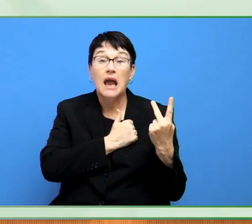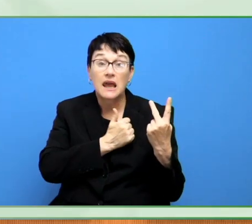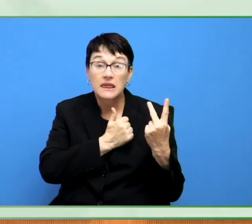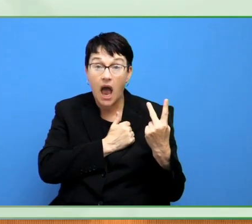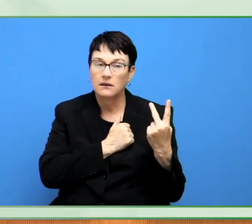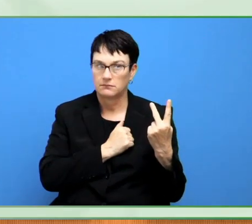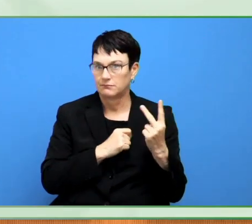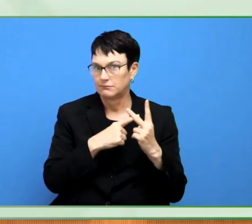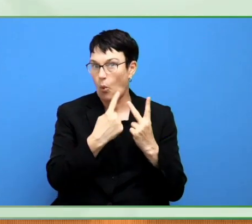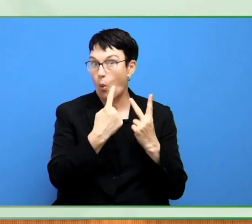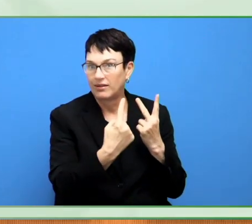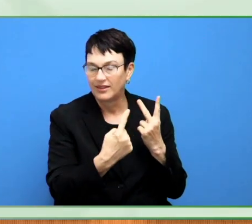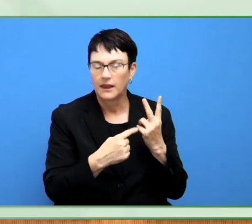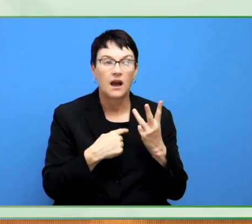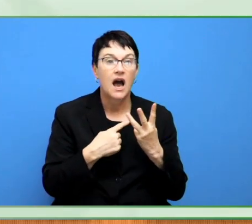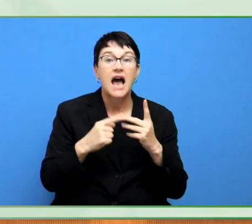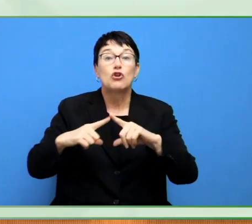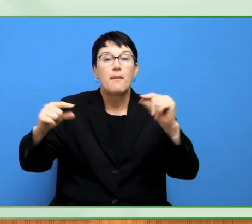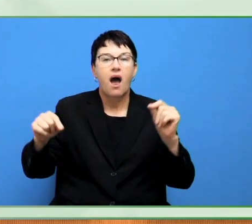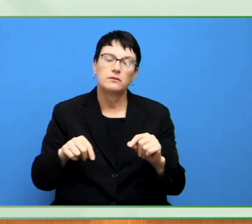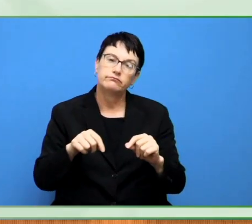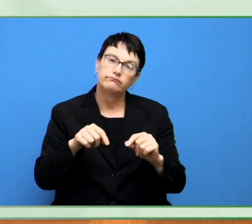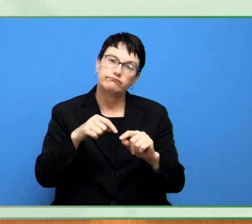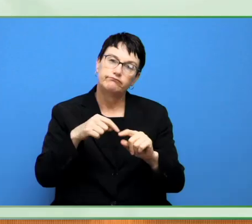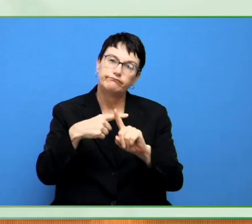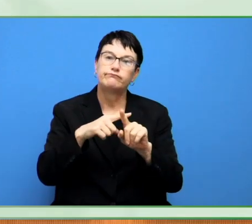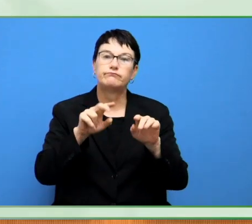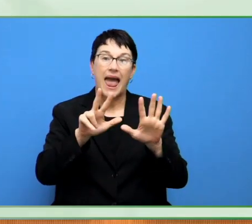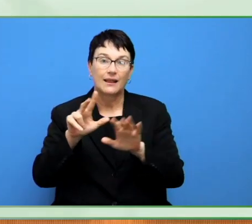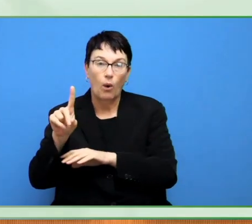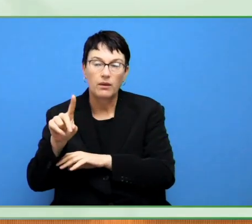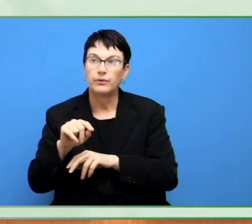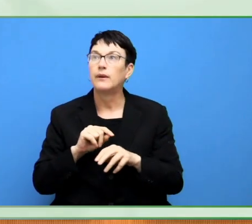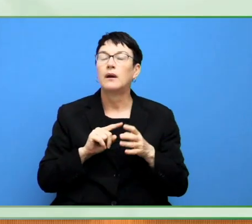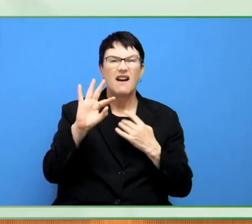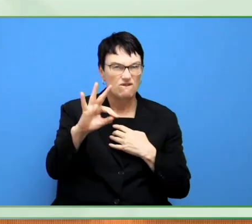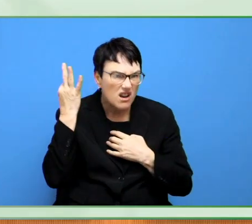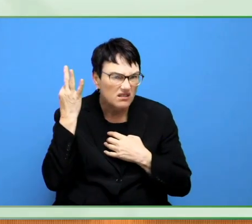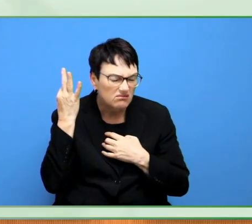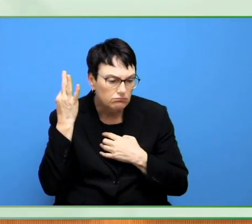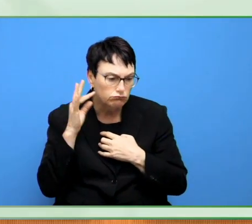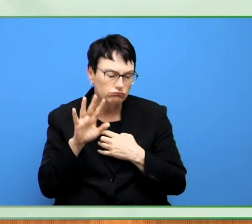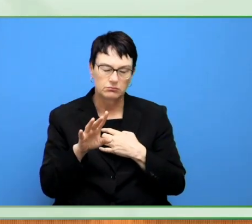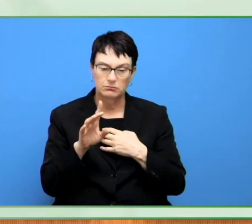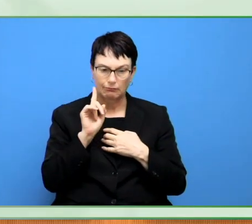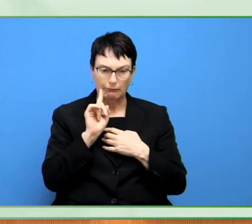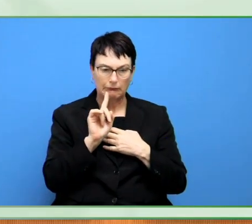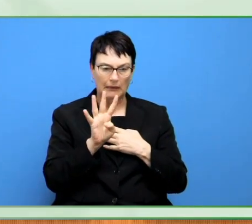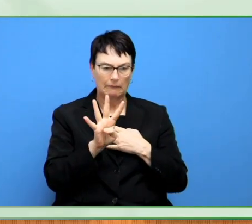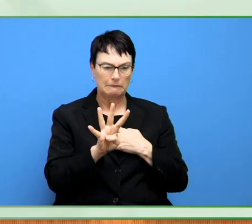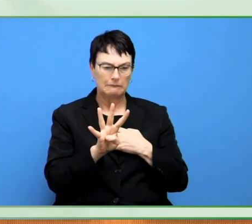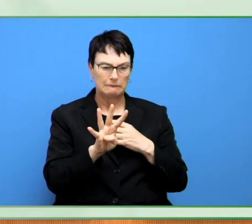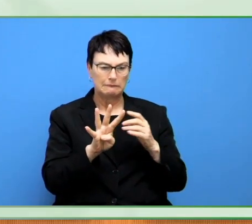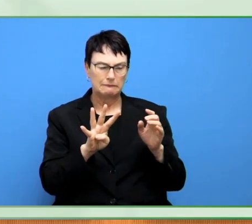is 81. France is what? 46 or something like that. Okay. So that's ITU